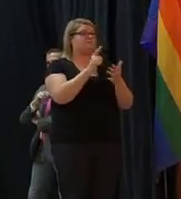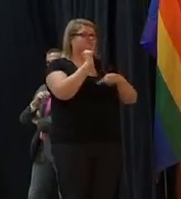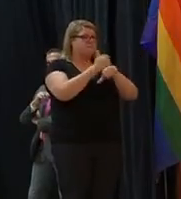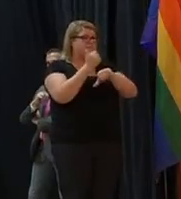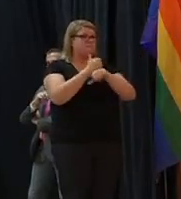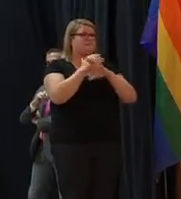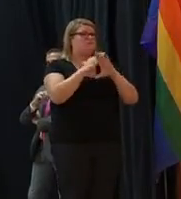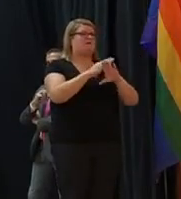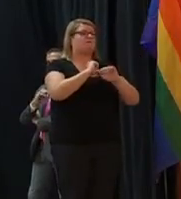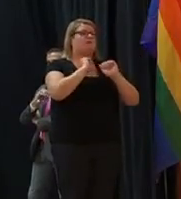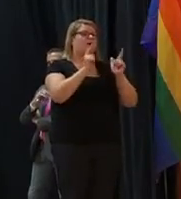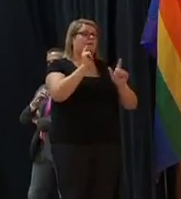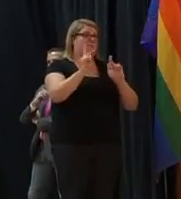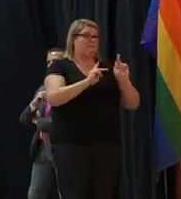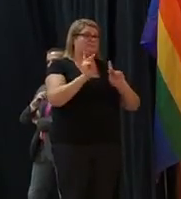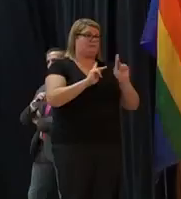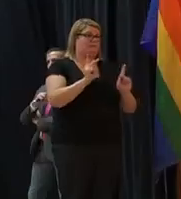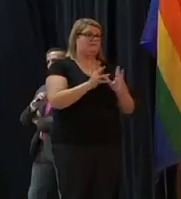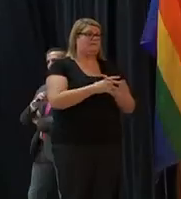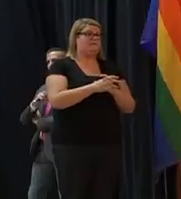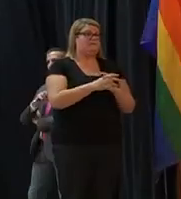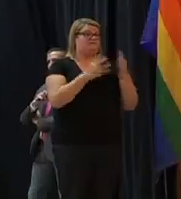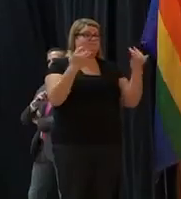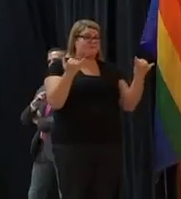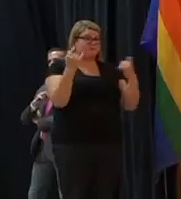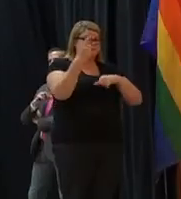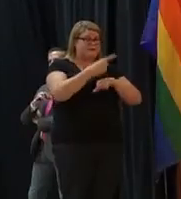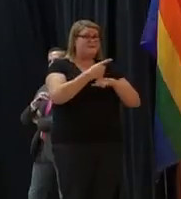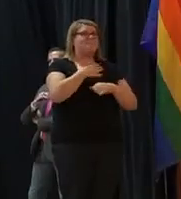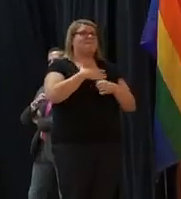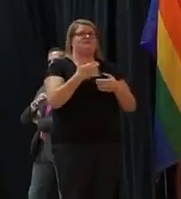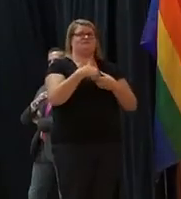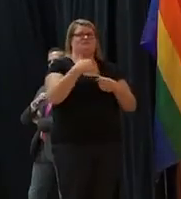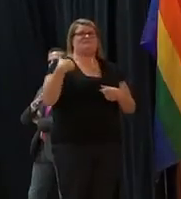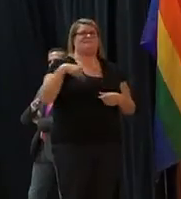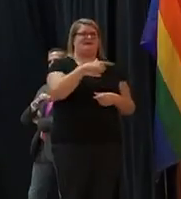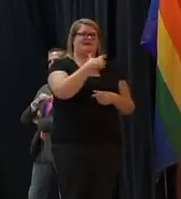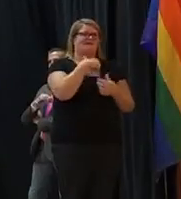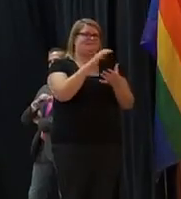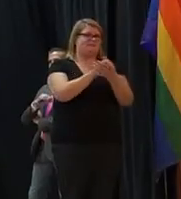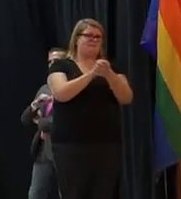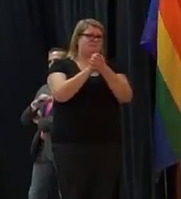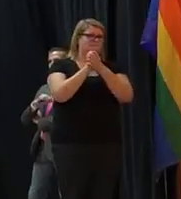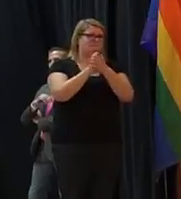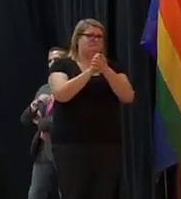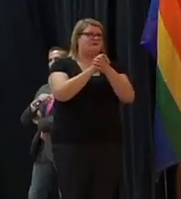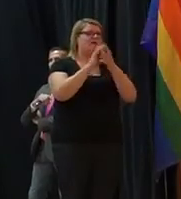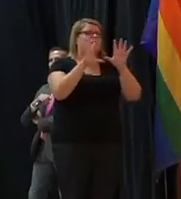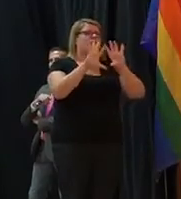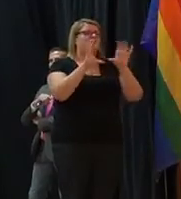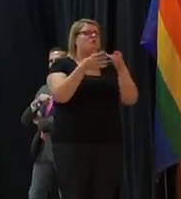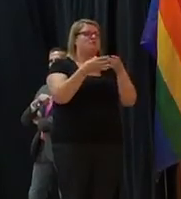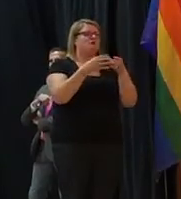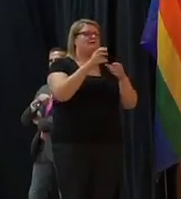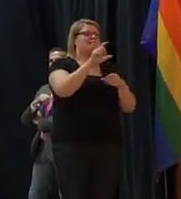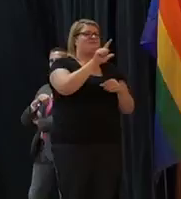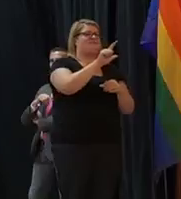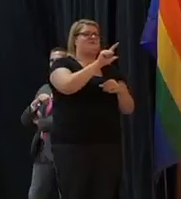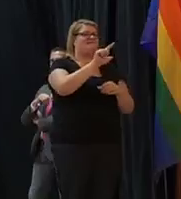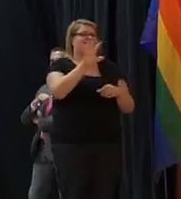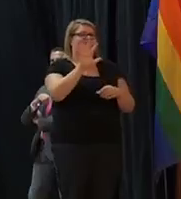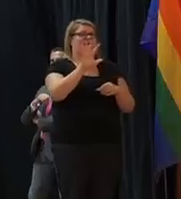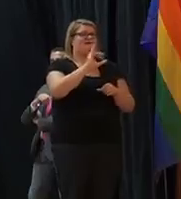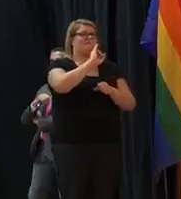all people. Today, please join us in congratulating a group of